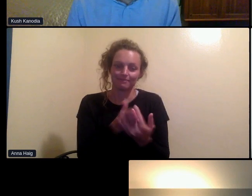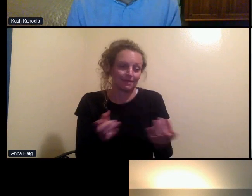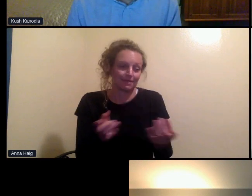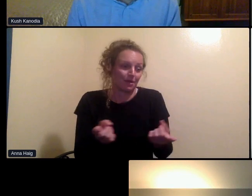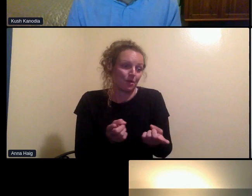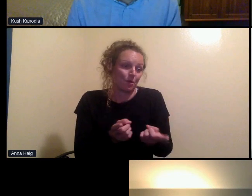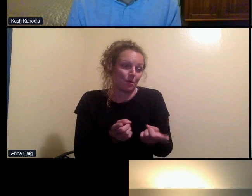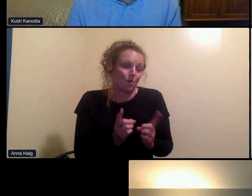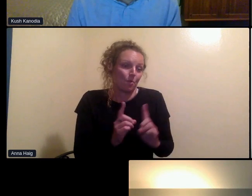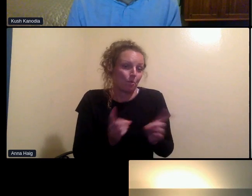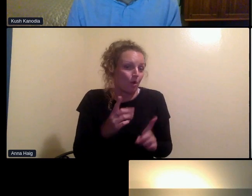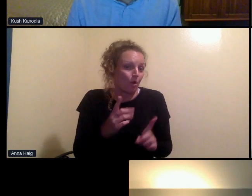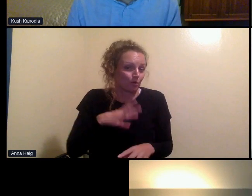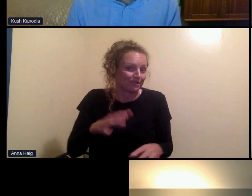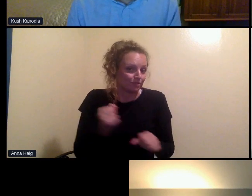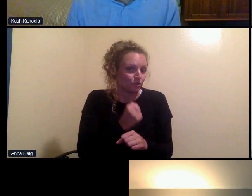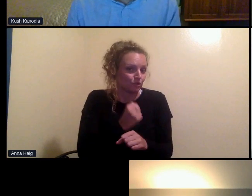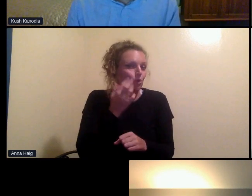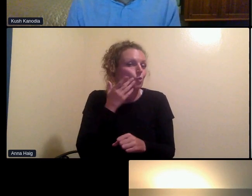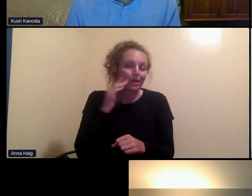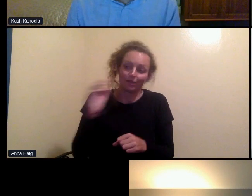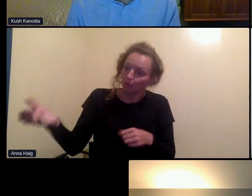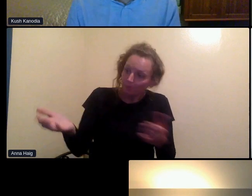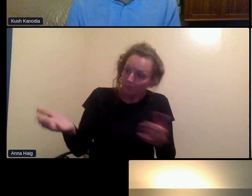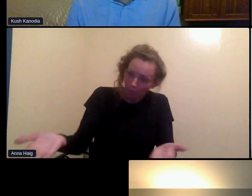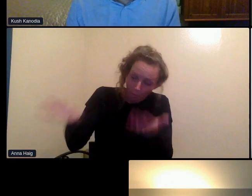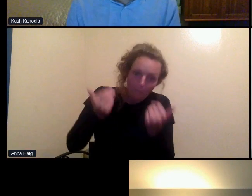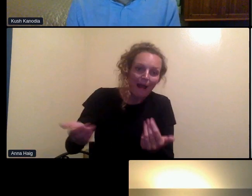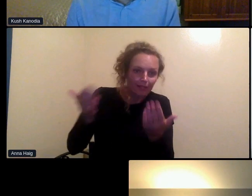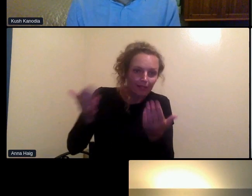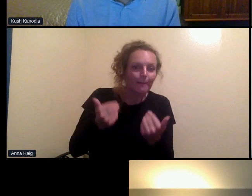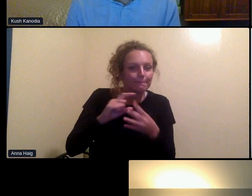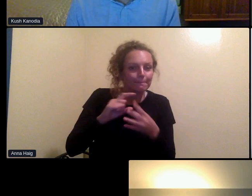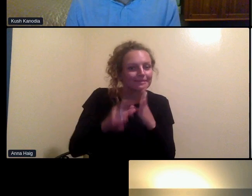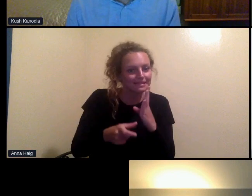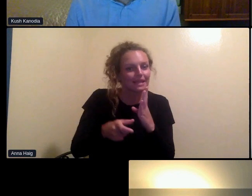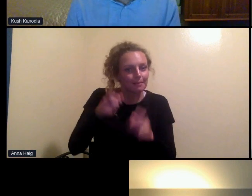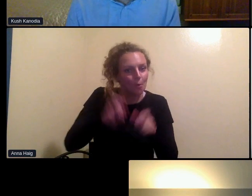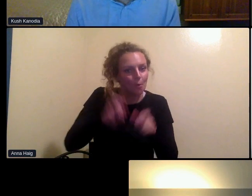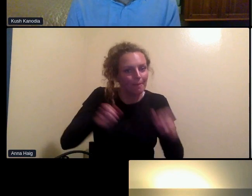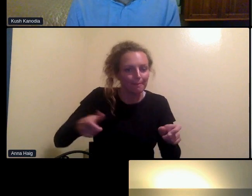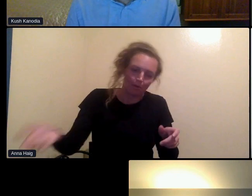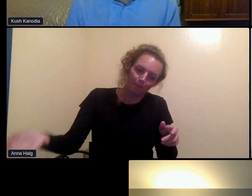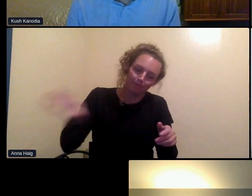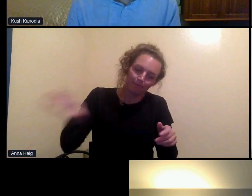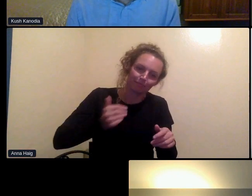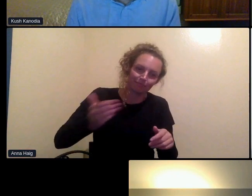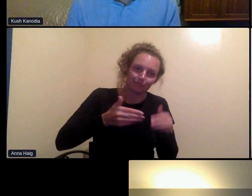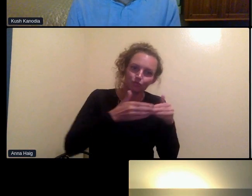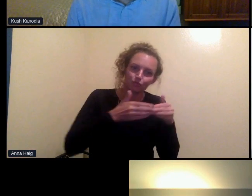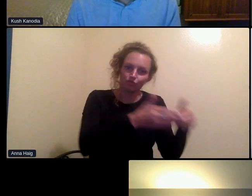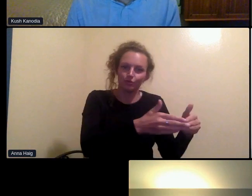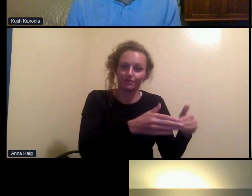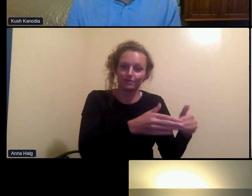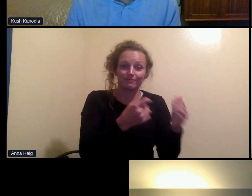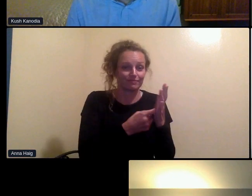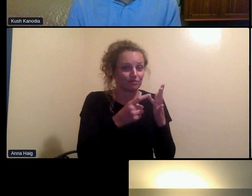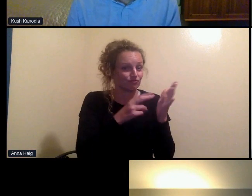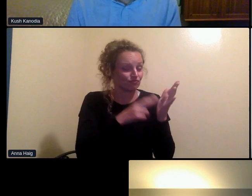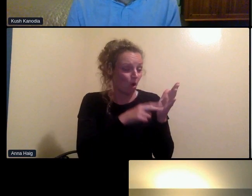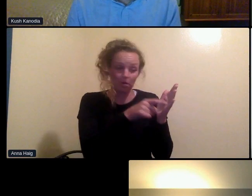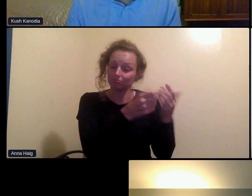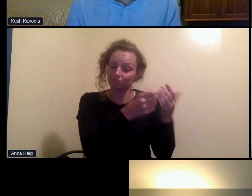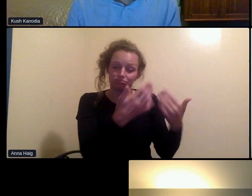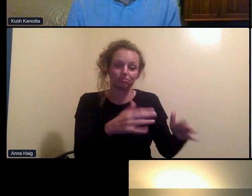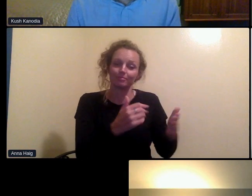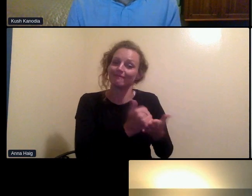people are already taking cruises. And Ron's really put together some experiences that people have shore excursions now.